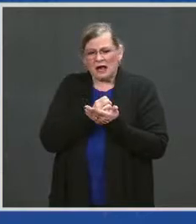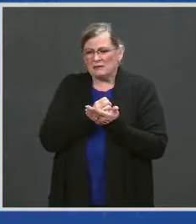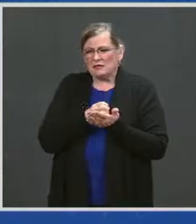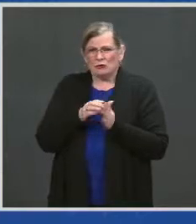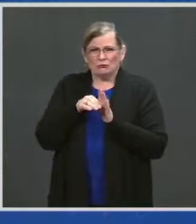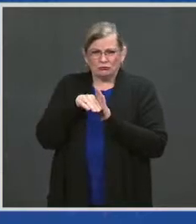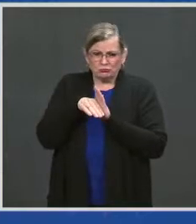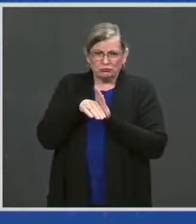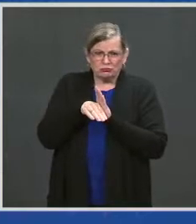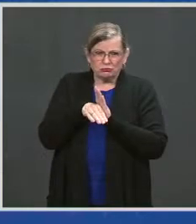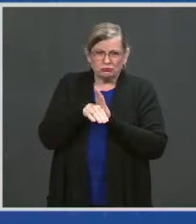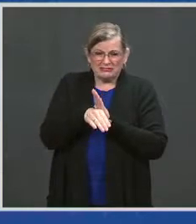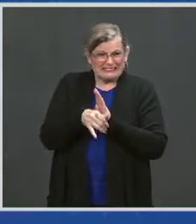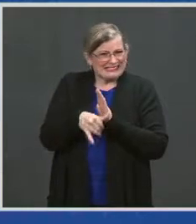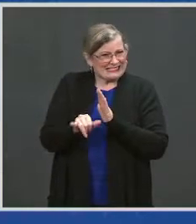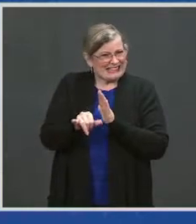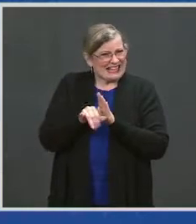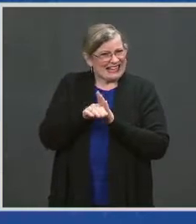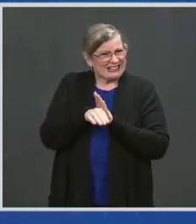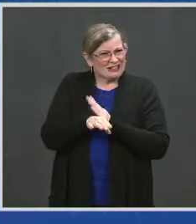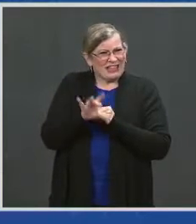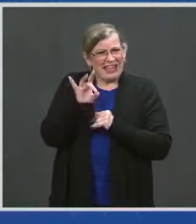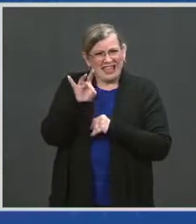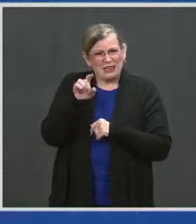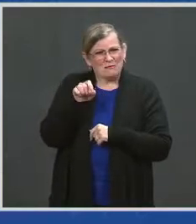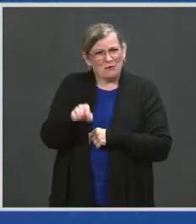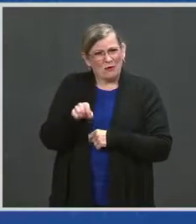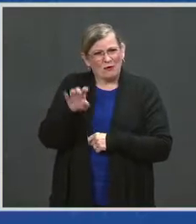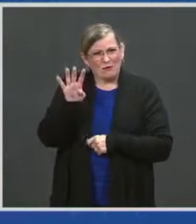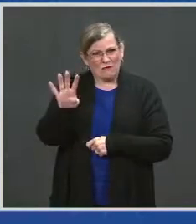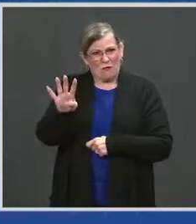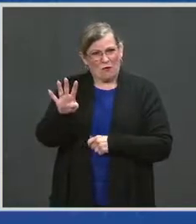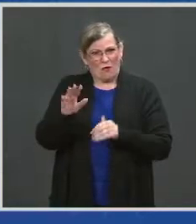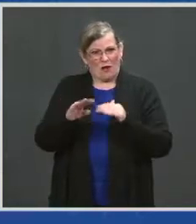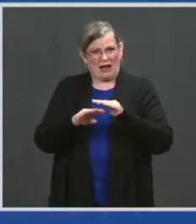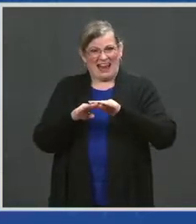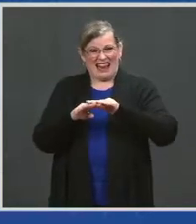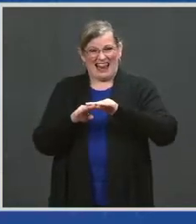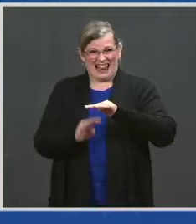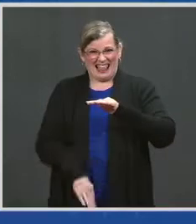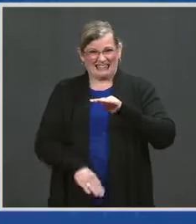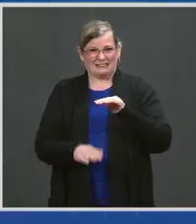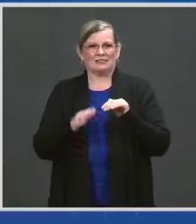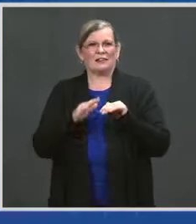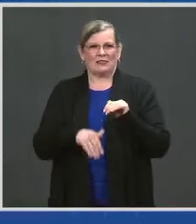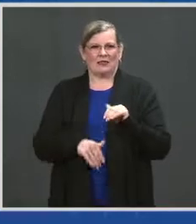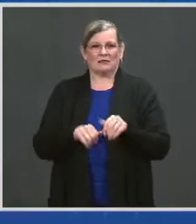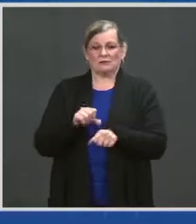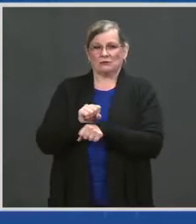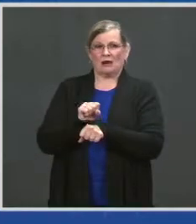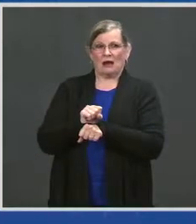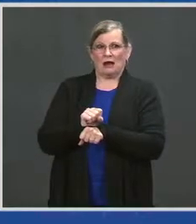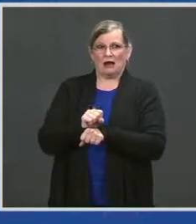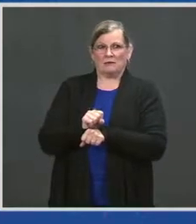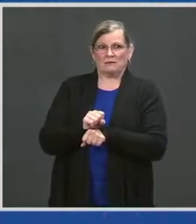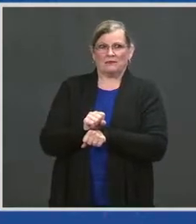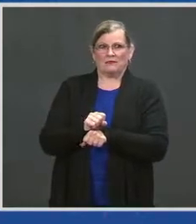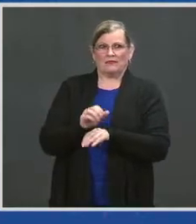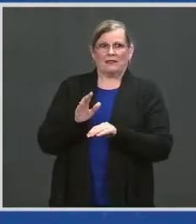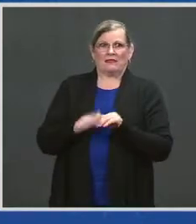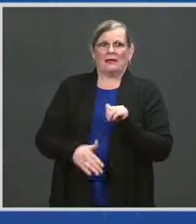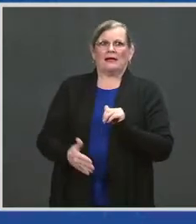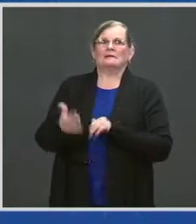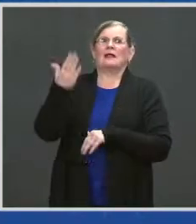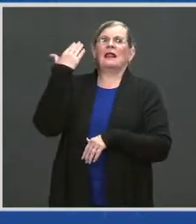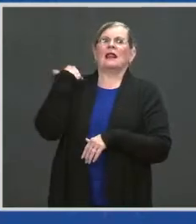8.4 million fewer jobs today than there were last March. 8.4 million. We created